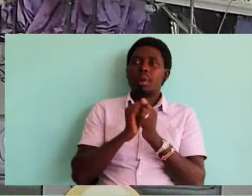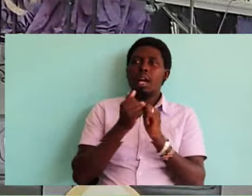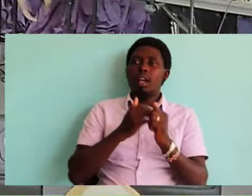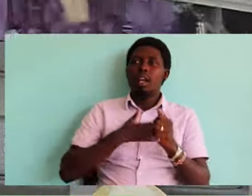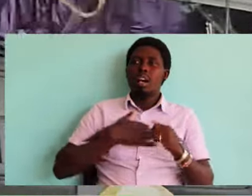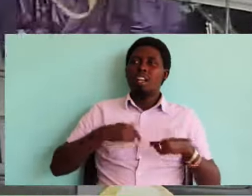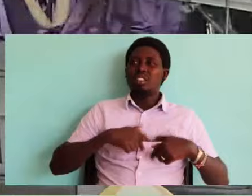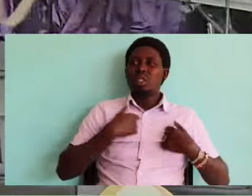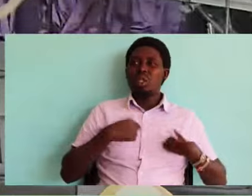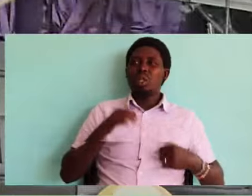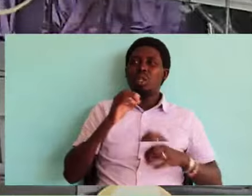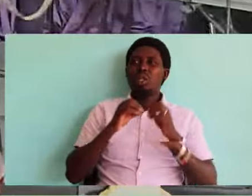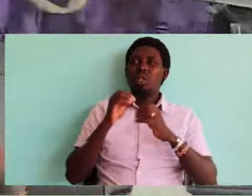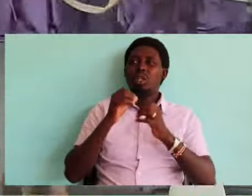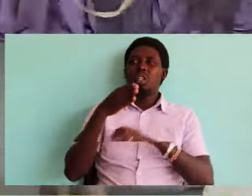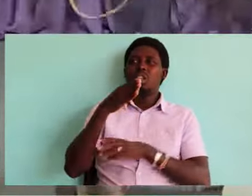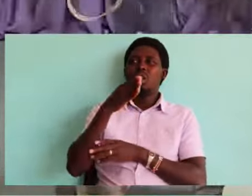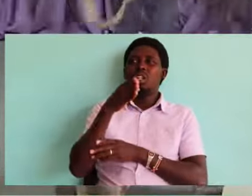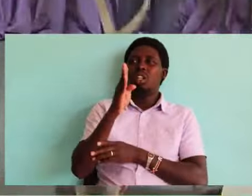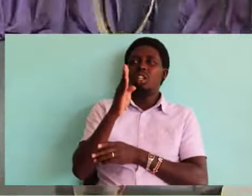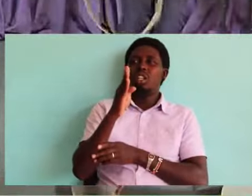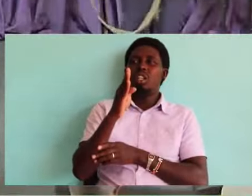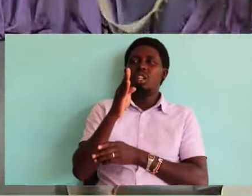Change my heart, O